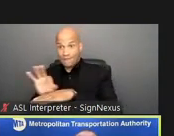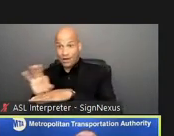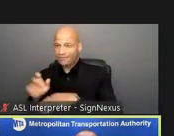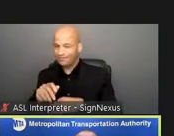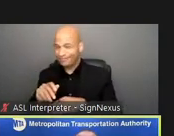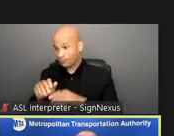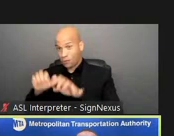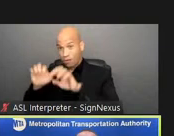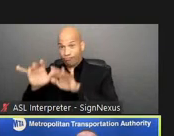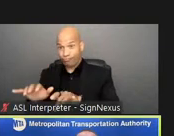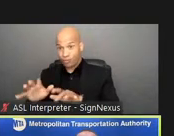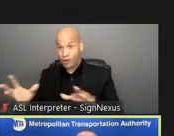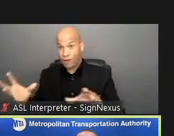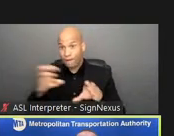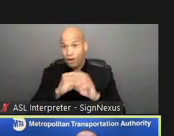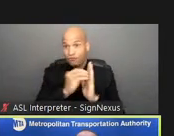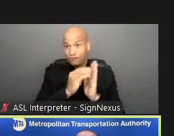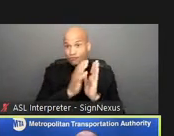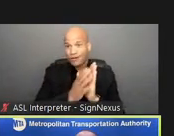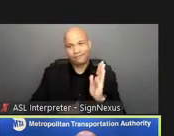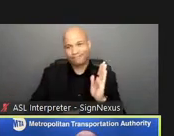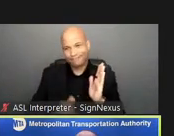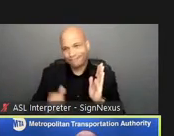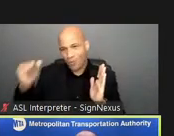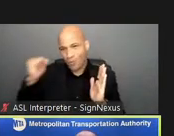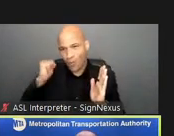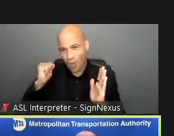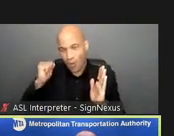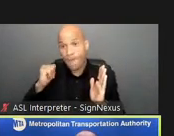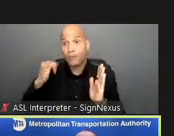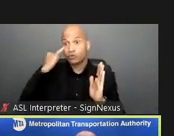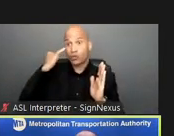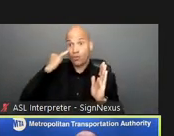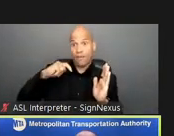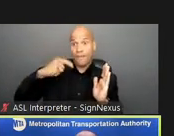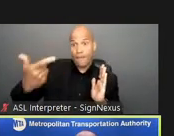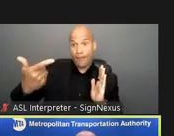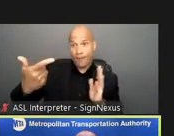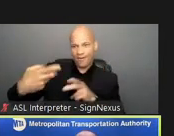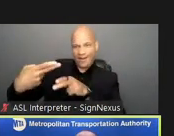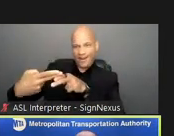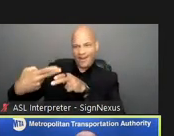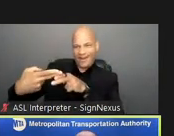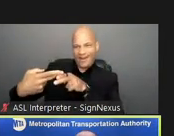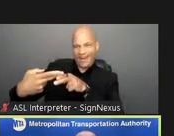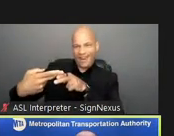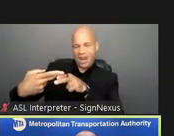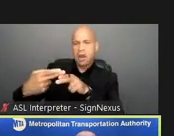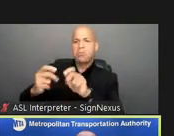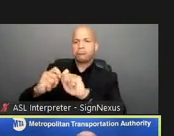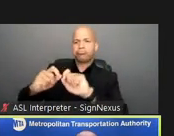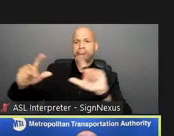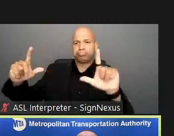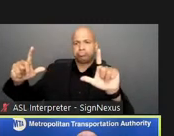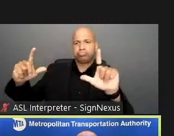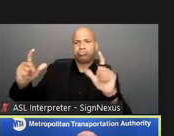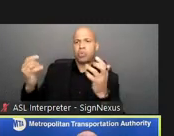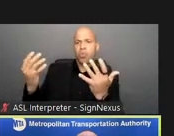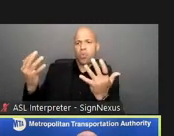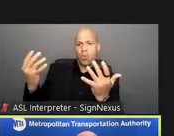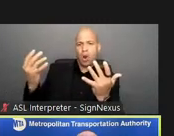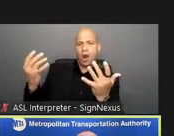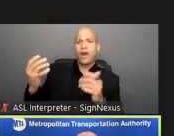will not be part of the hearing record when you are called on to speak there will be a brief transition on your screen before you will be able to